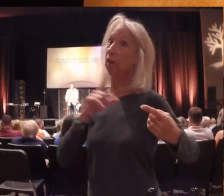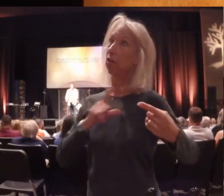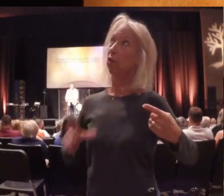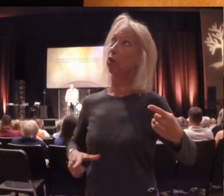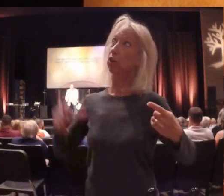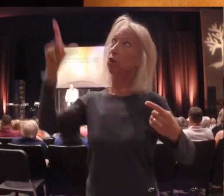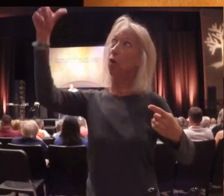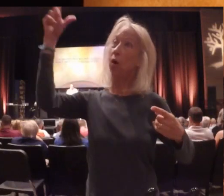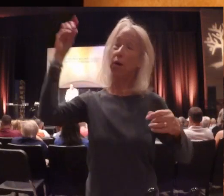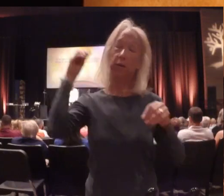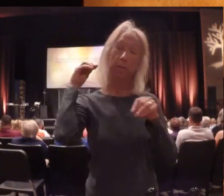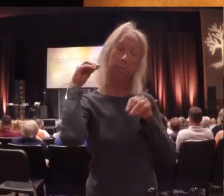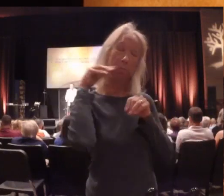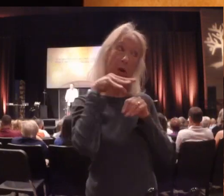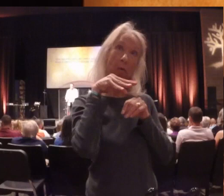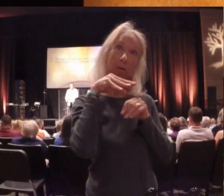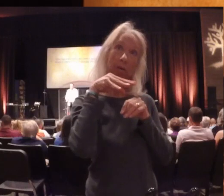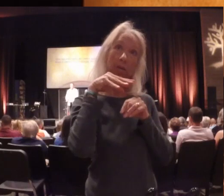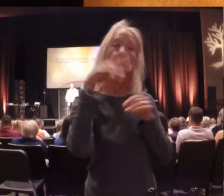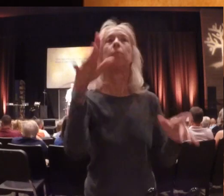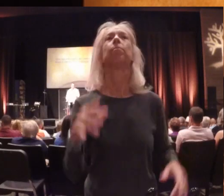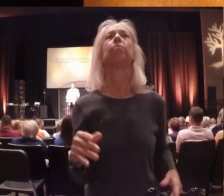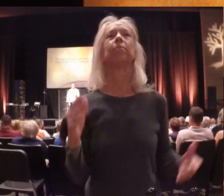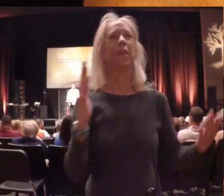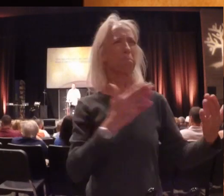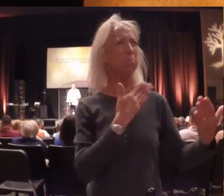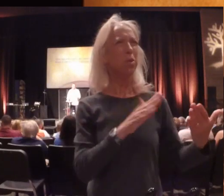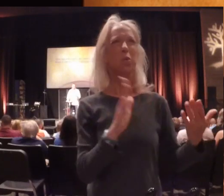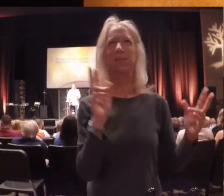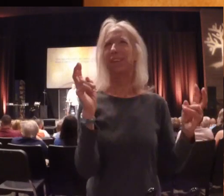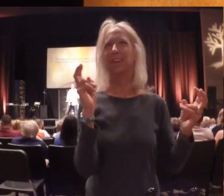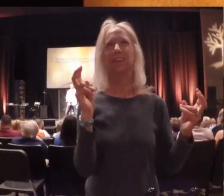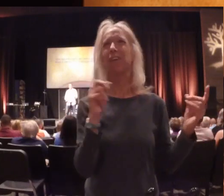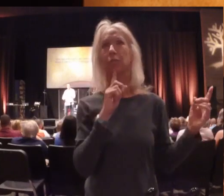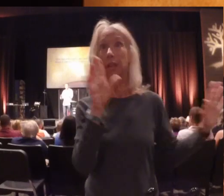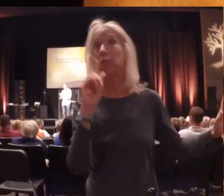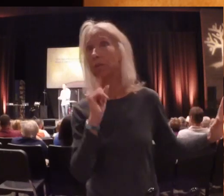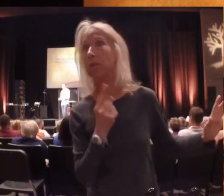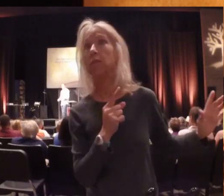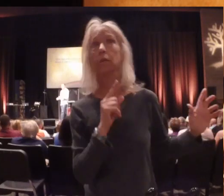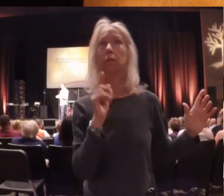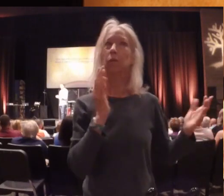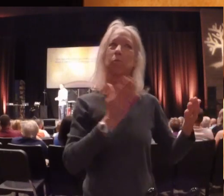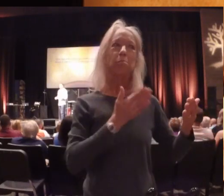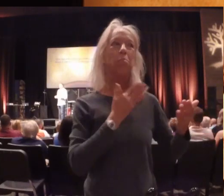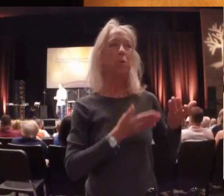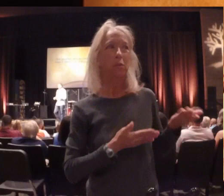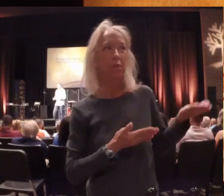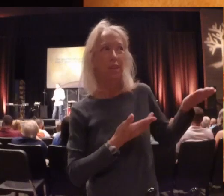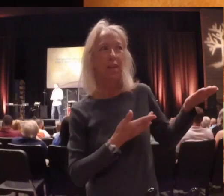him. You know, there's something about music. On a real serious note, there's something